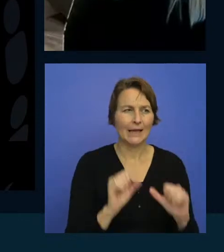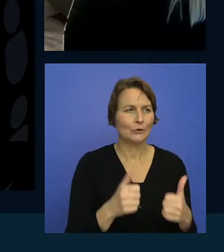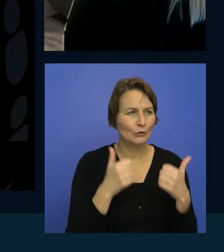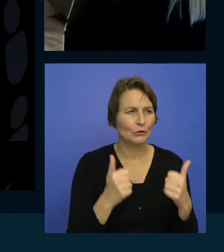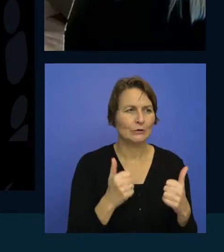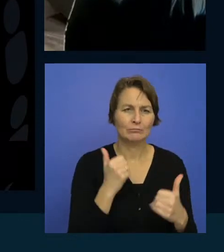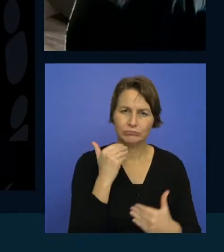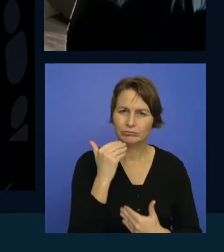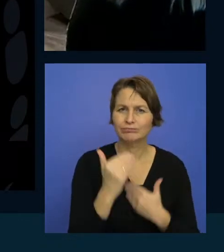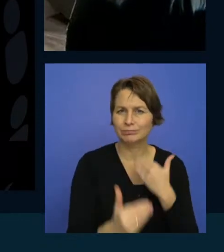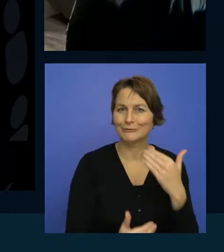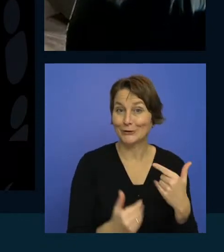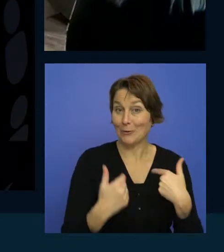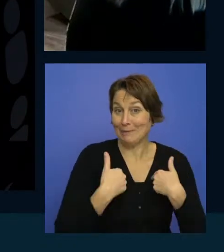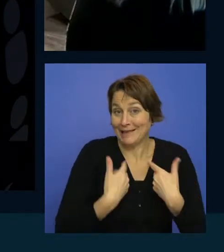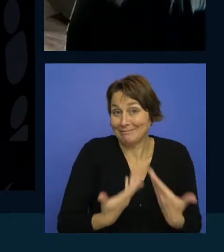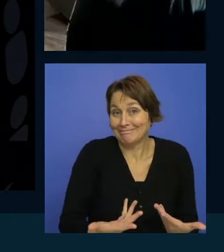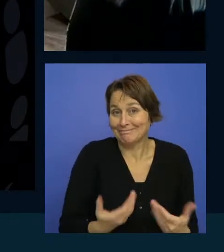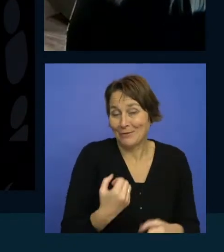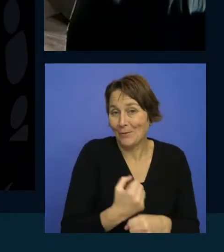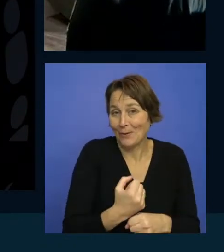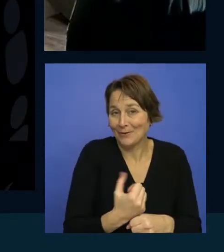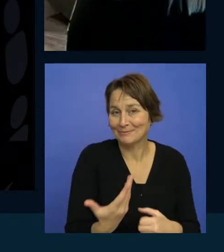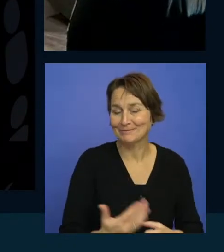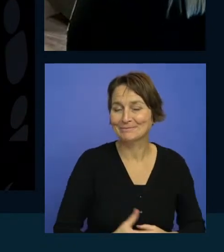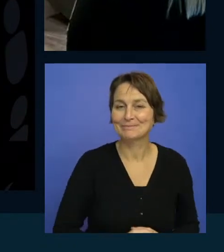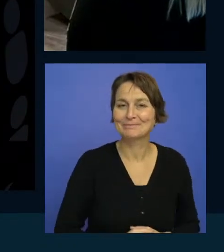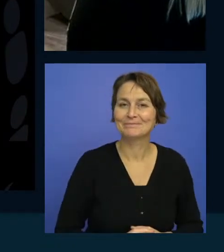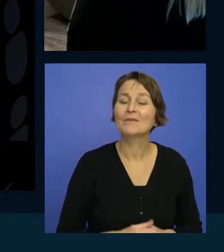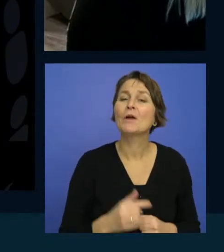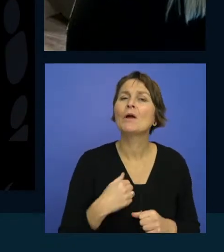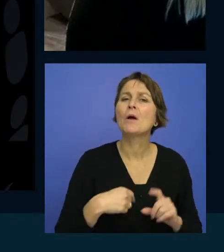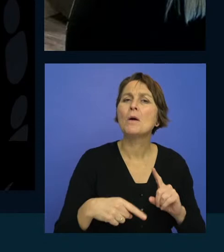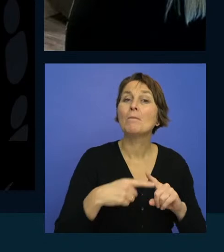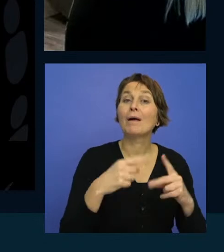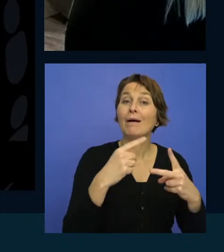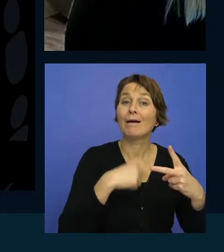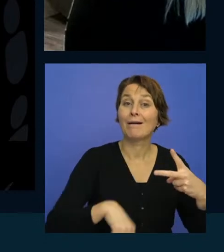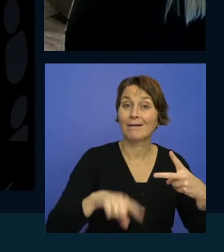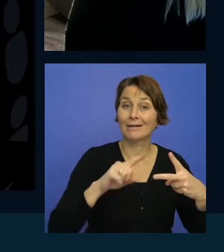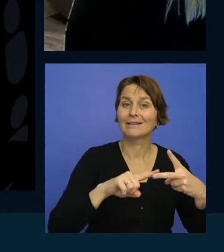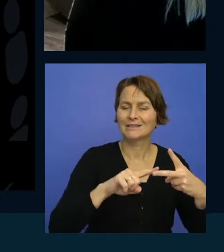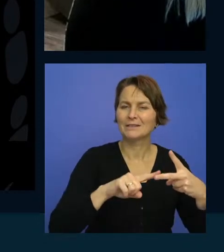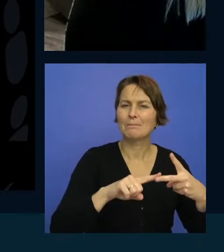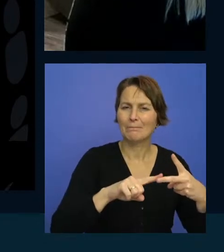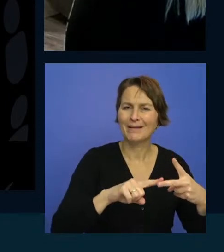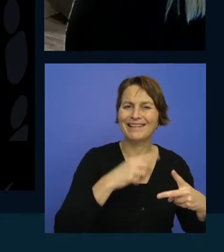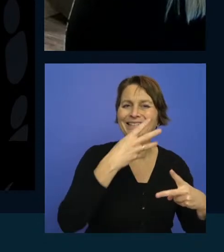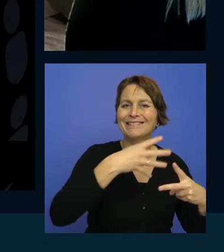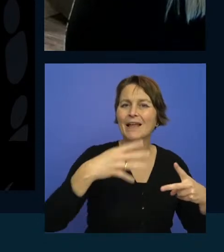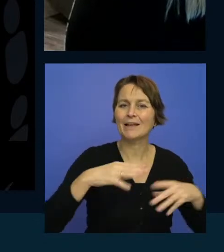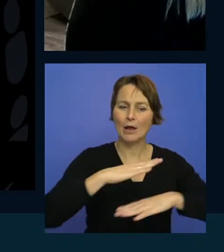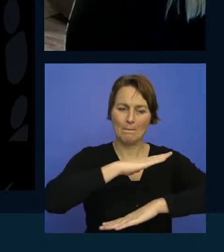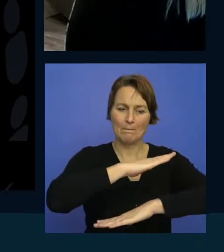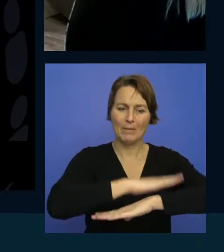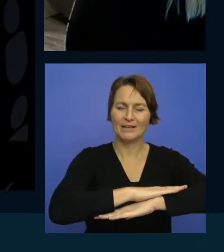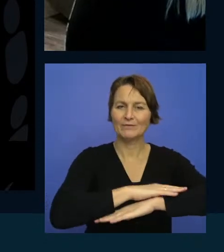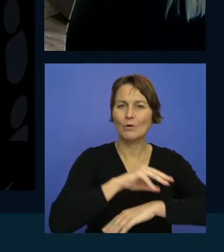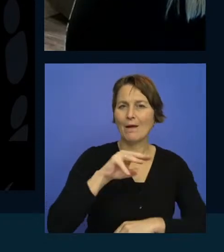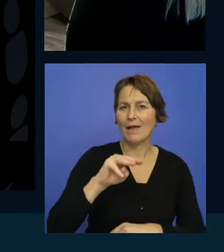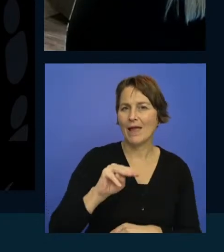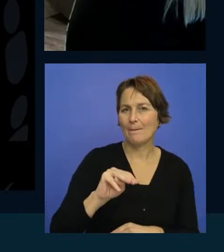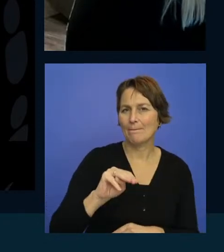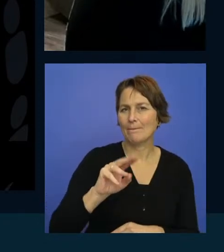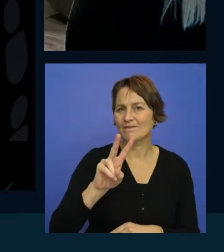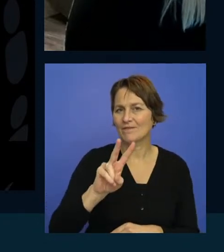do. And I'm also a data platform MVP. Been that for 2 years now,